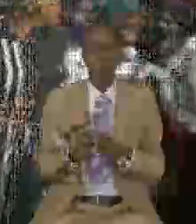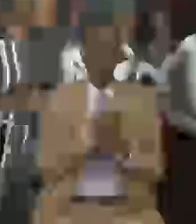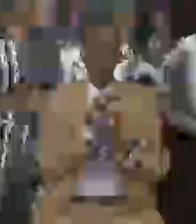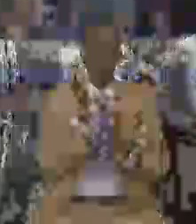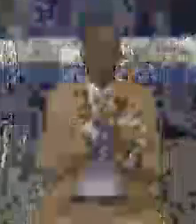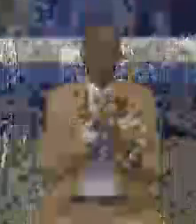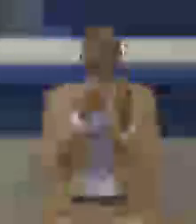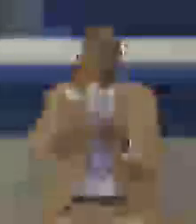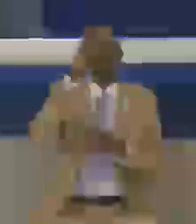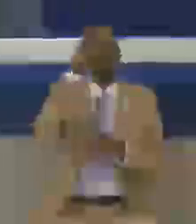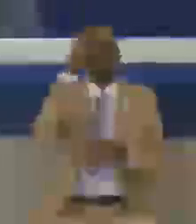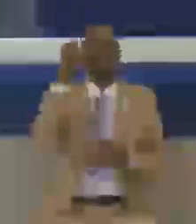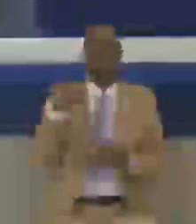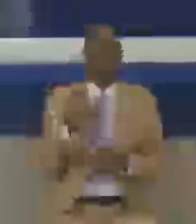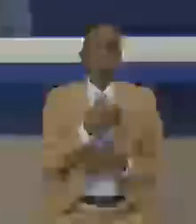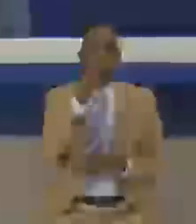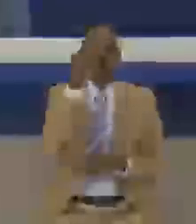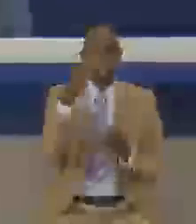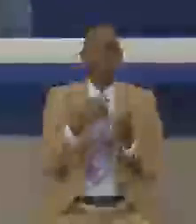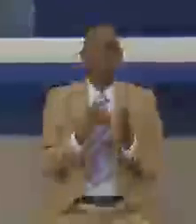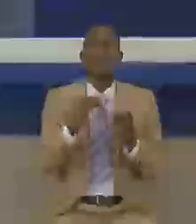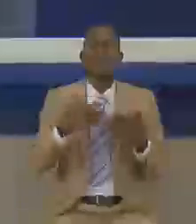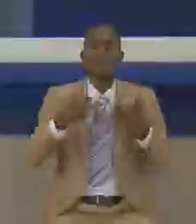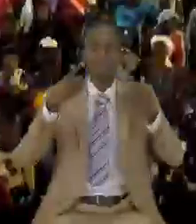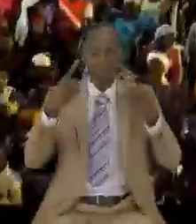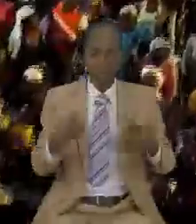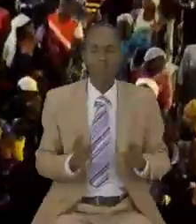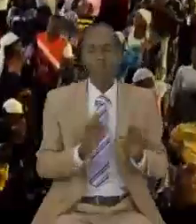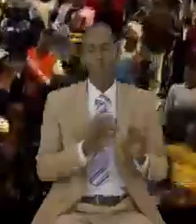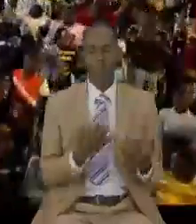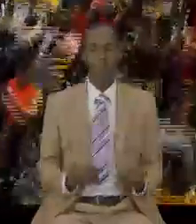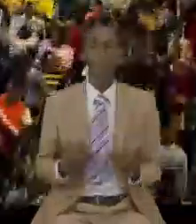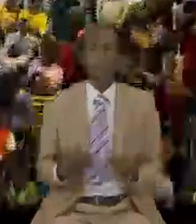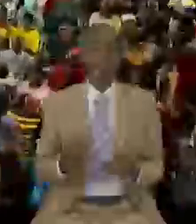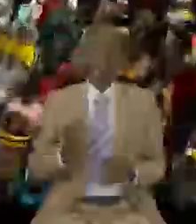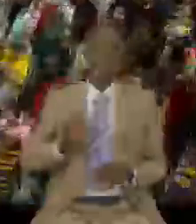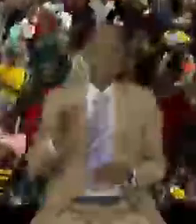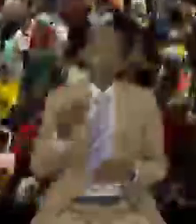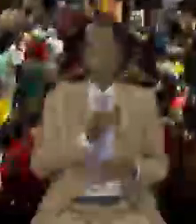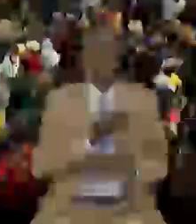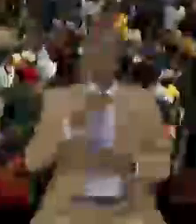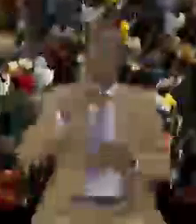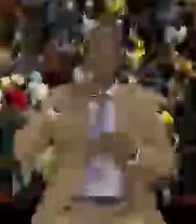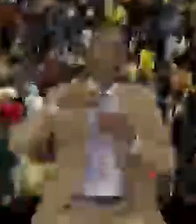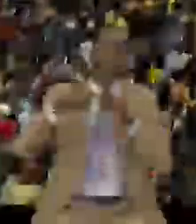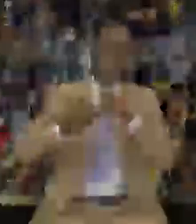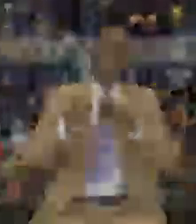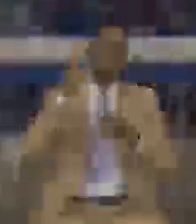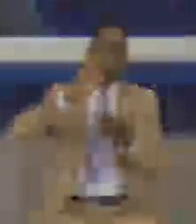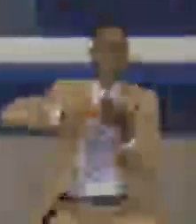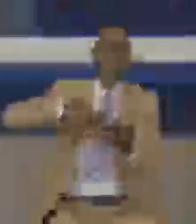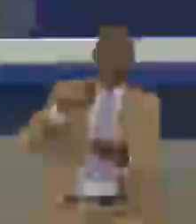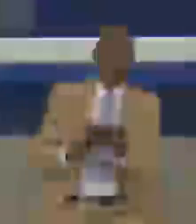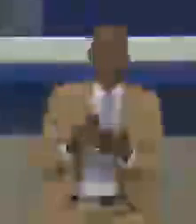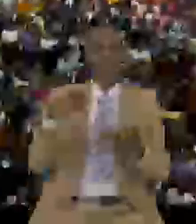you because we know it is done already. Our Jericho walls will fall down